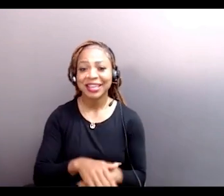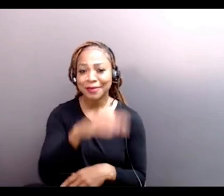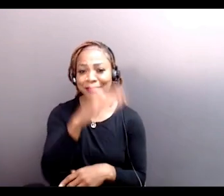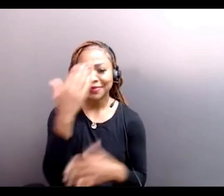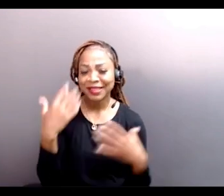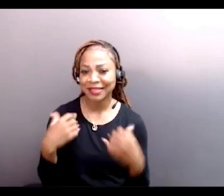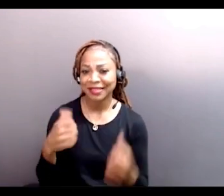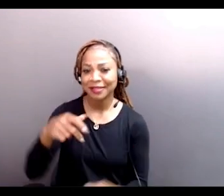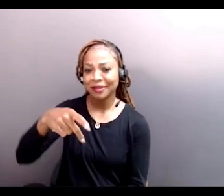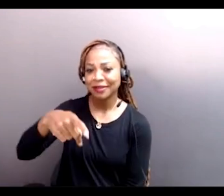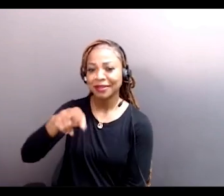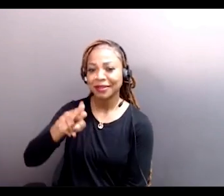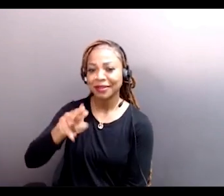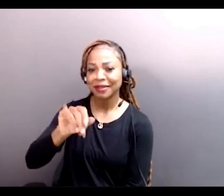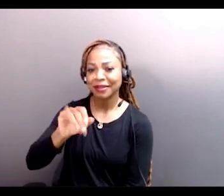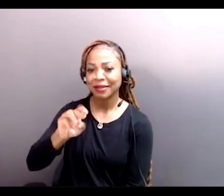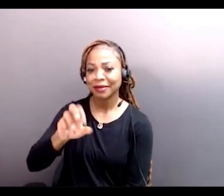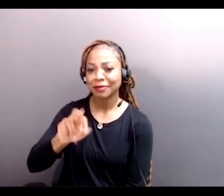Primer.